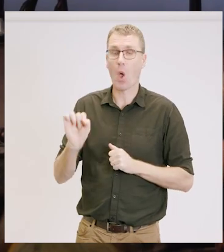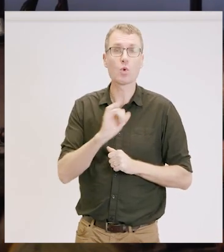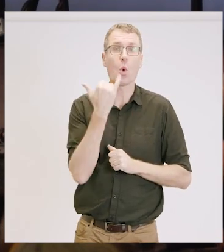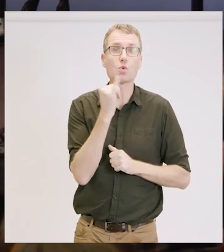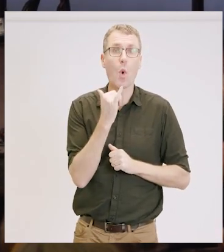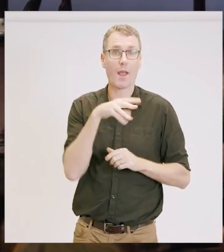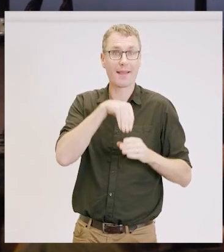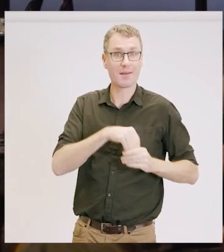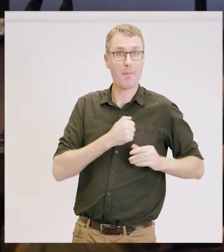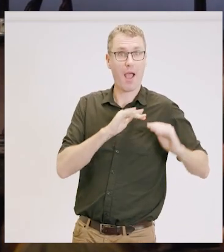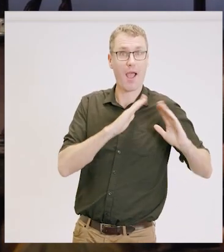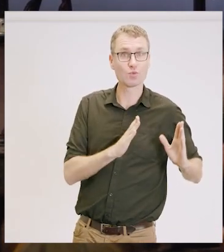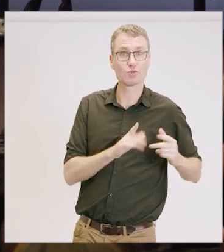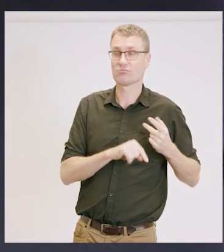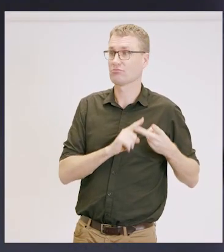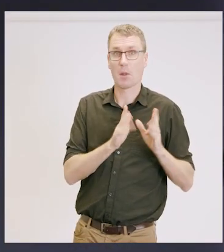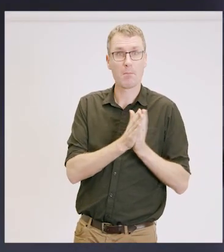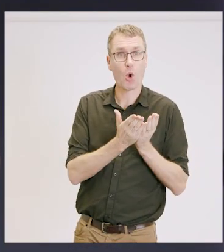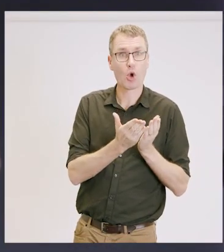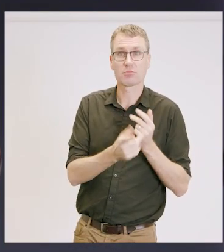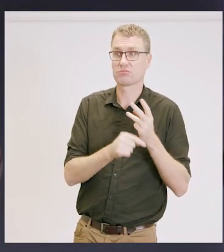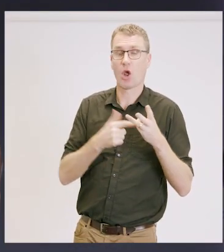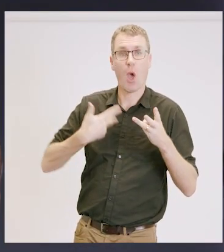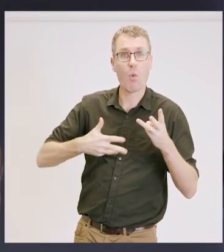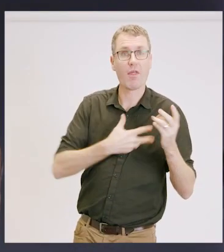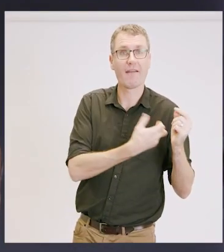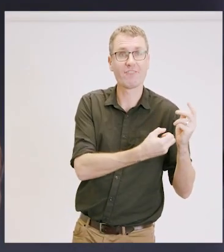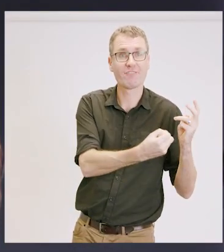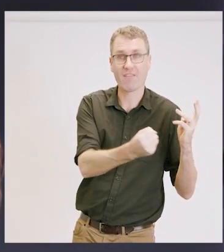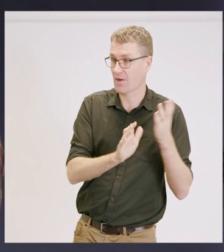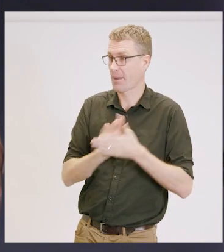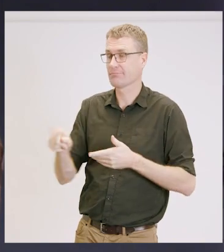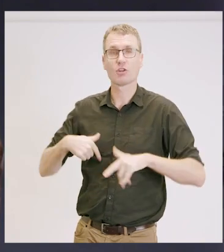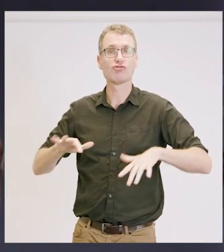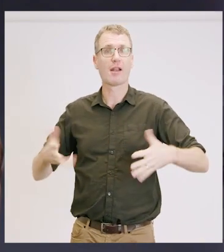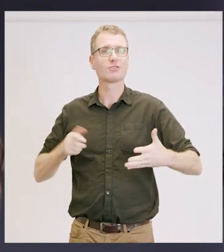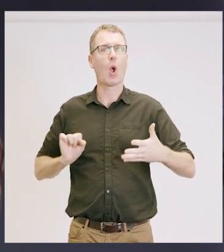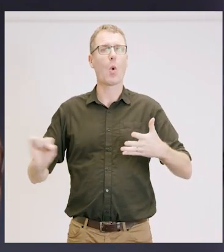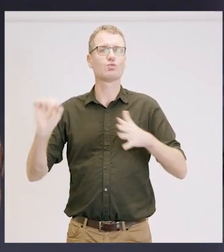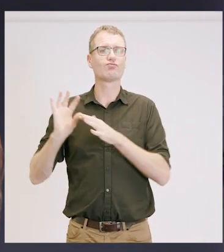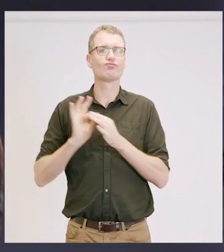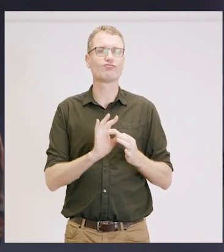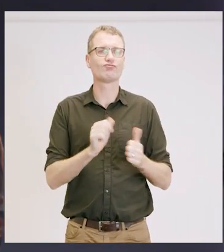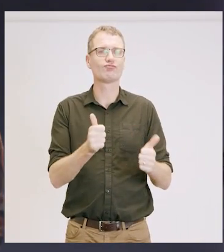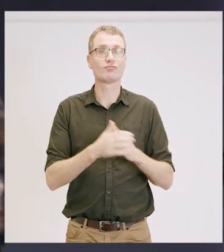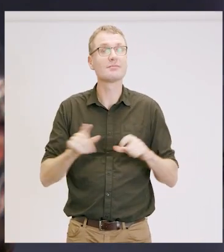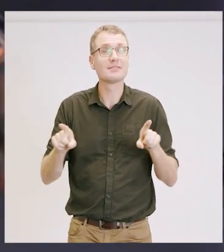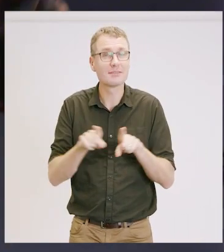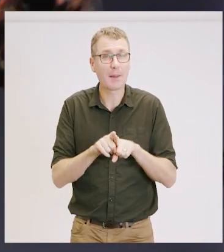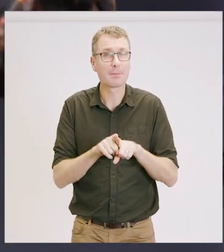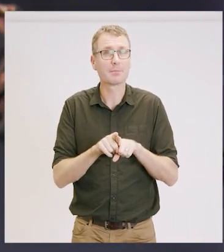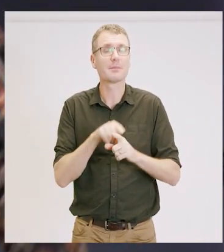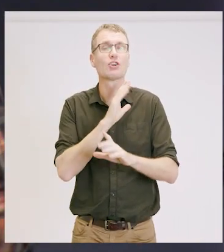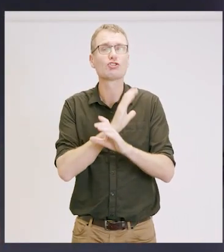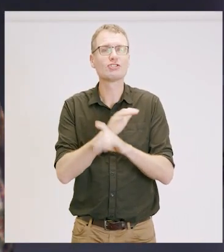actually it is. It's their own home. Like they've got their toys there, they've got their books, they've got clothes there. It's